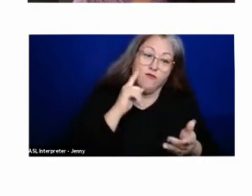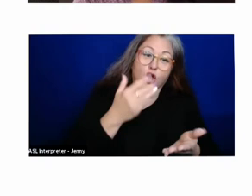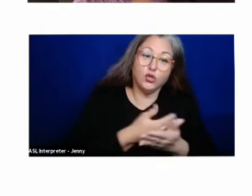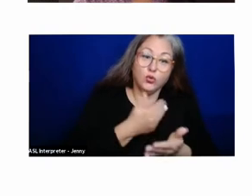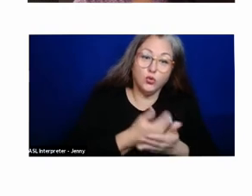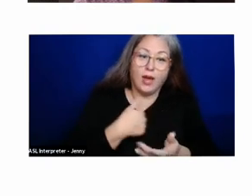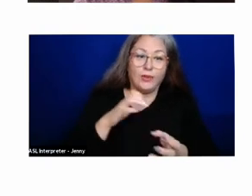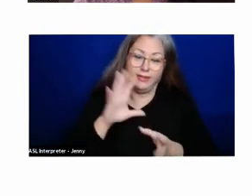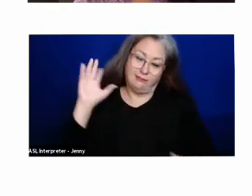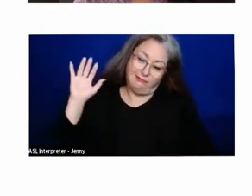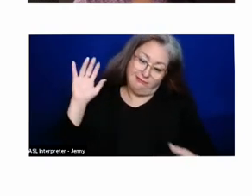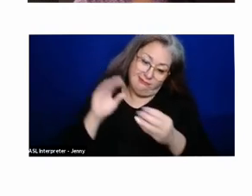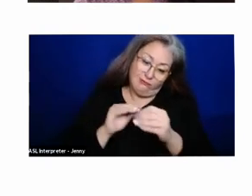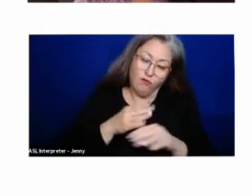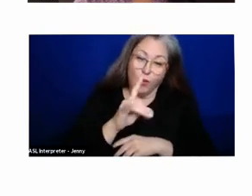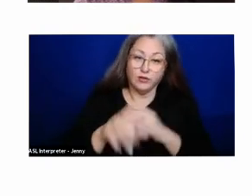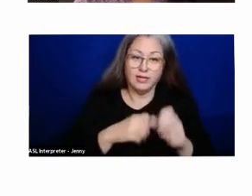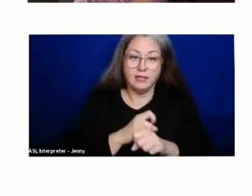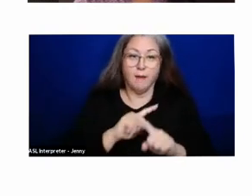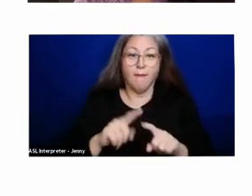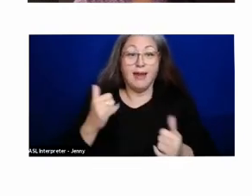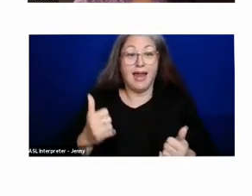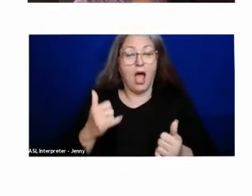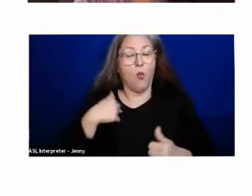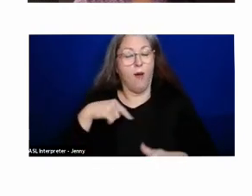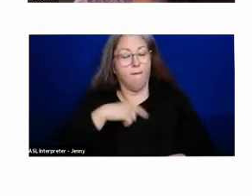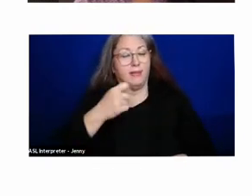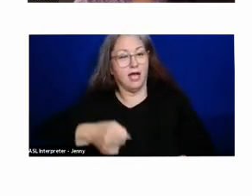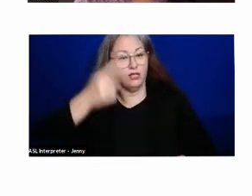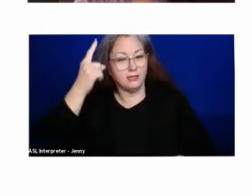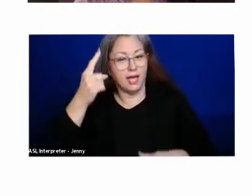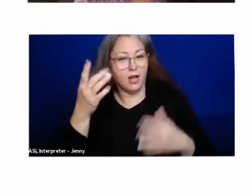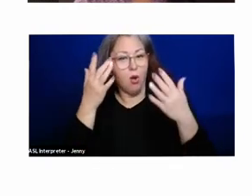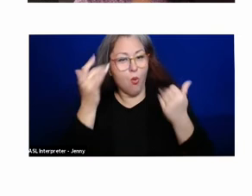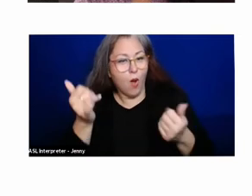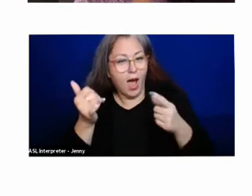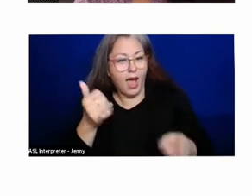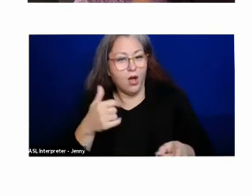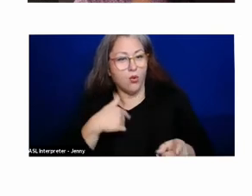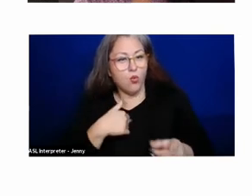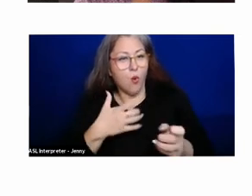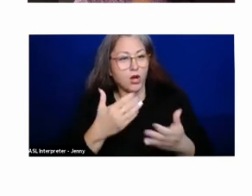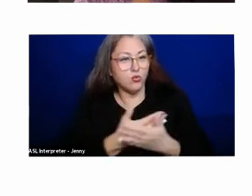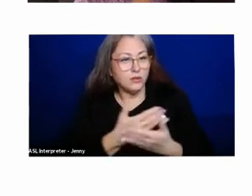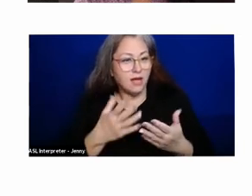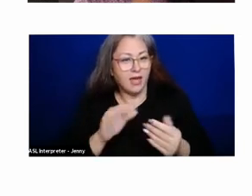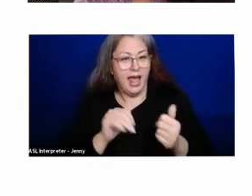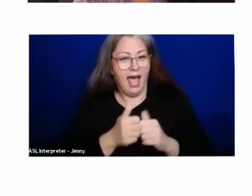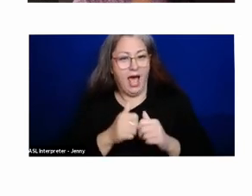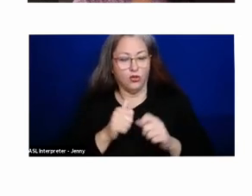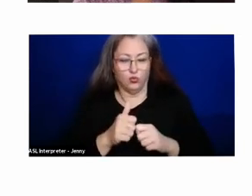We therefore have a responsibility to understand why we are addicted to new stuff, and we have to rethink the underlying assumptions of the linear